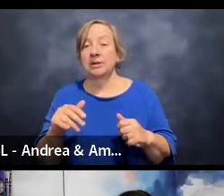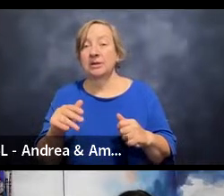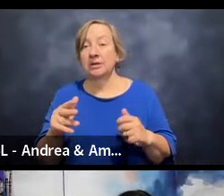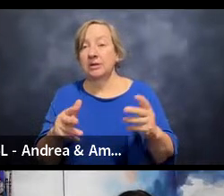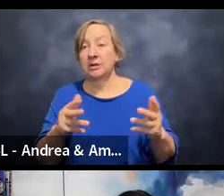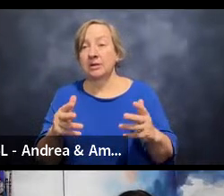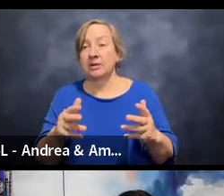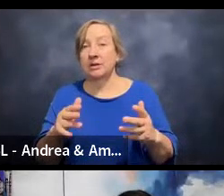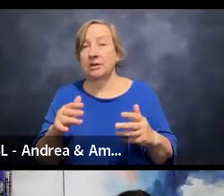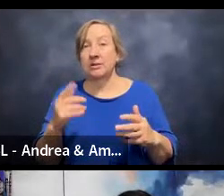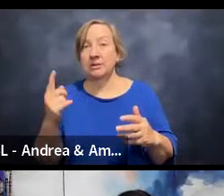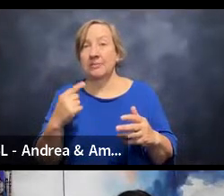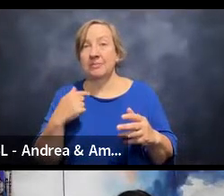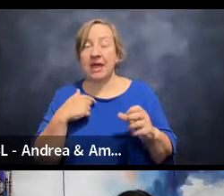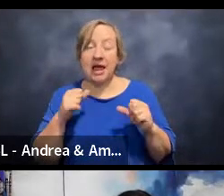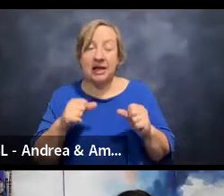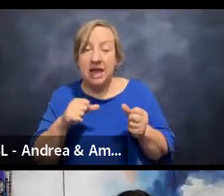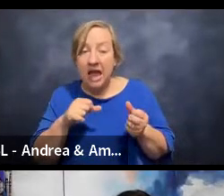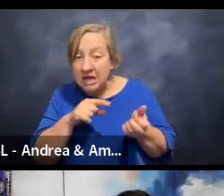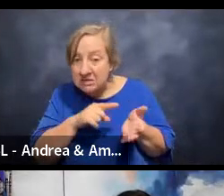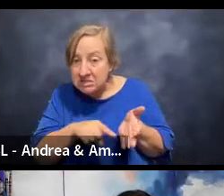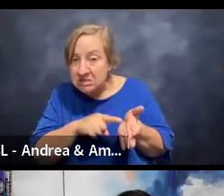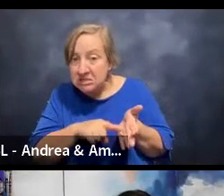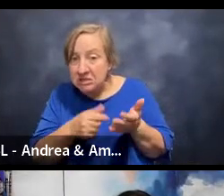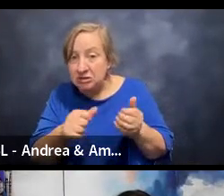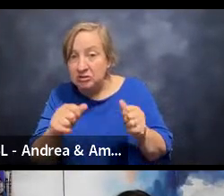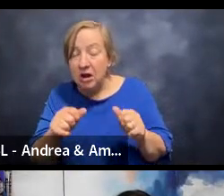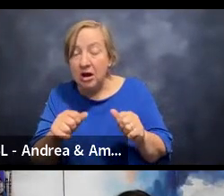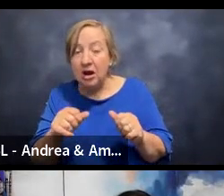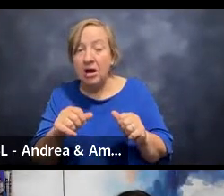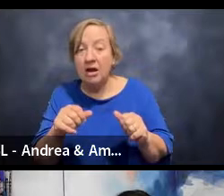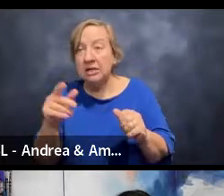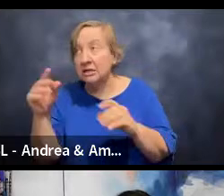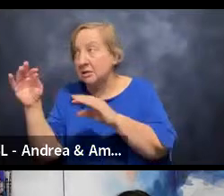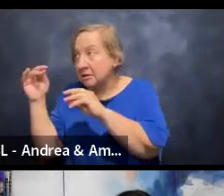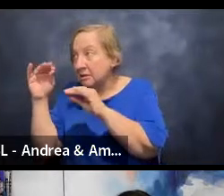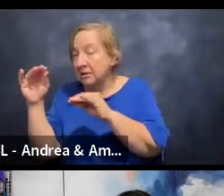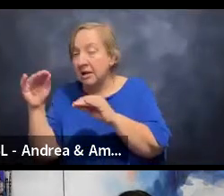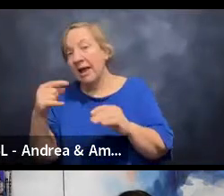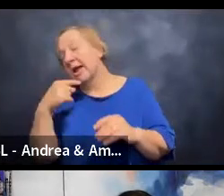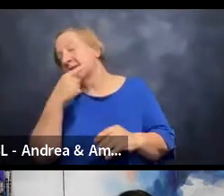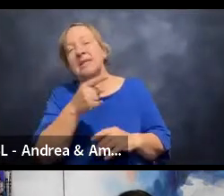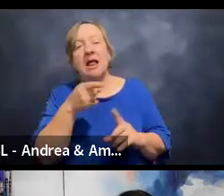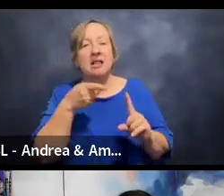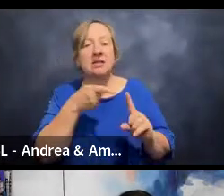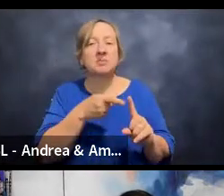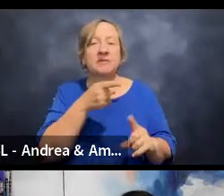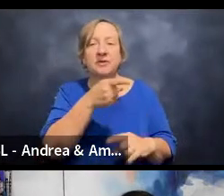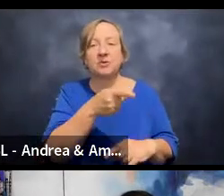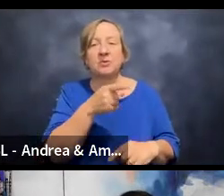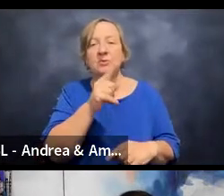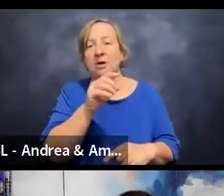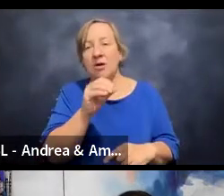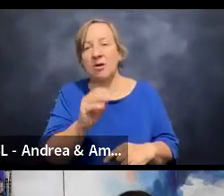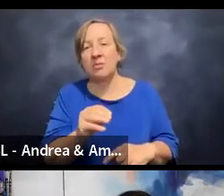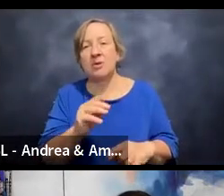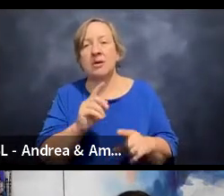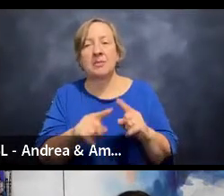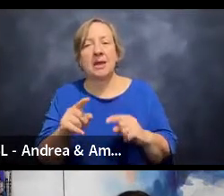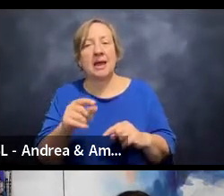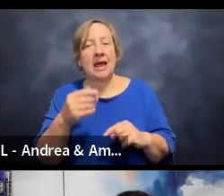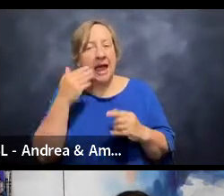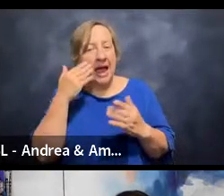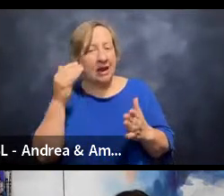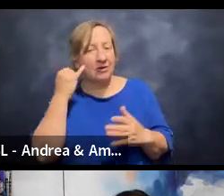It is something I can dig into a little deeper offline and get back to you specifically, Tom. But I don't know